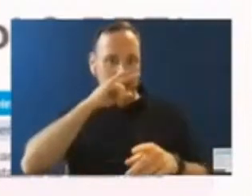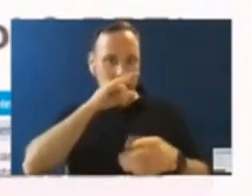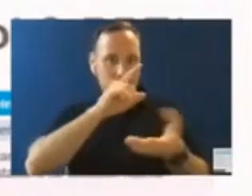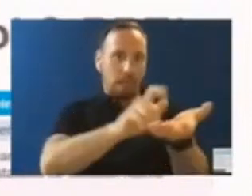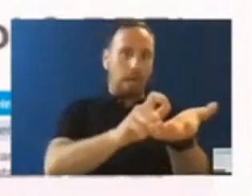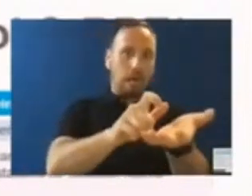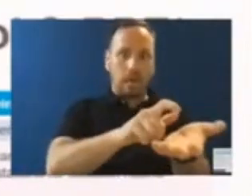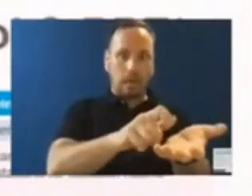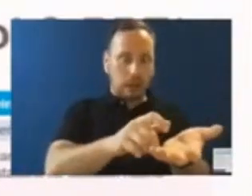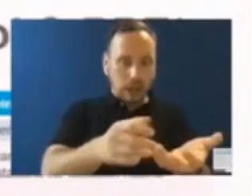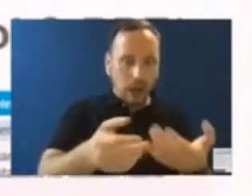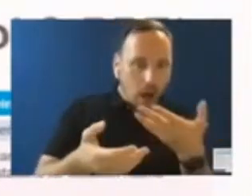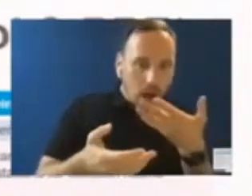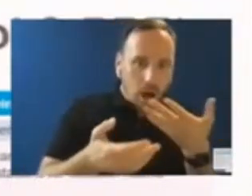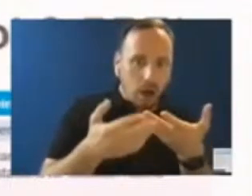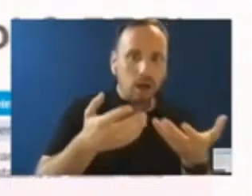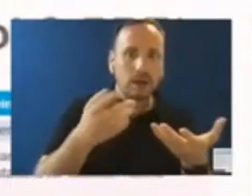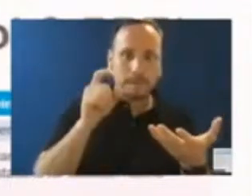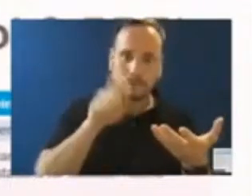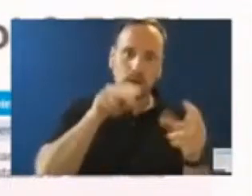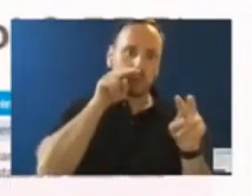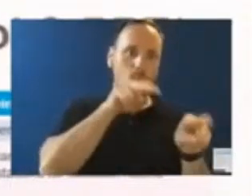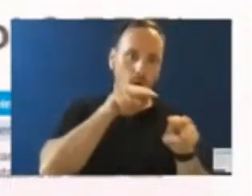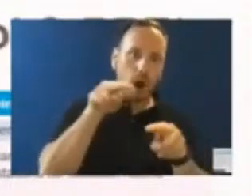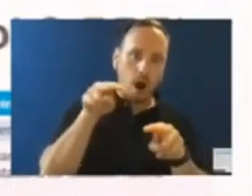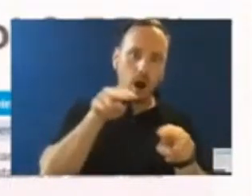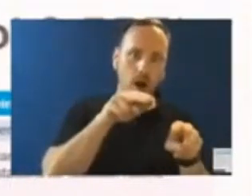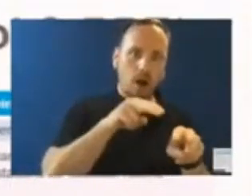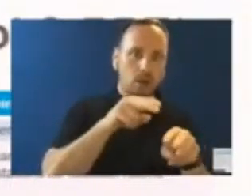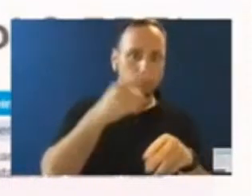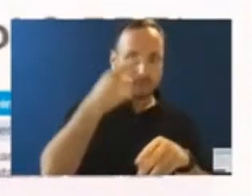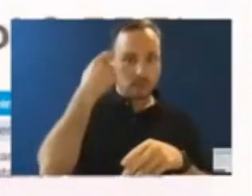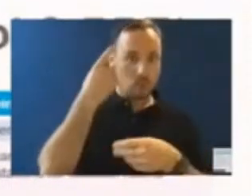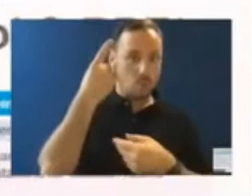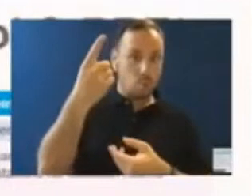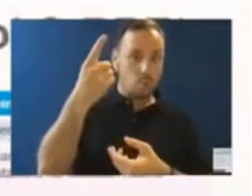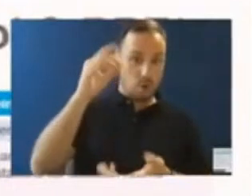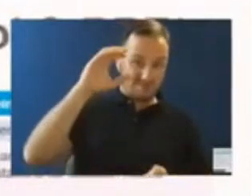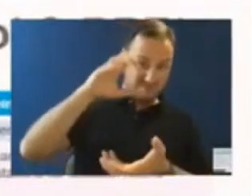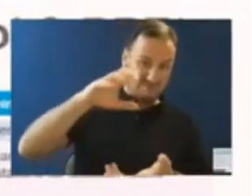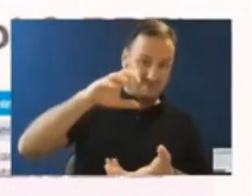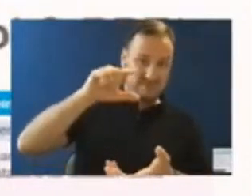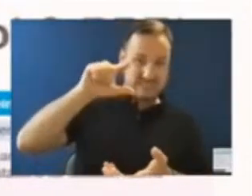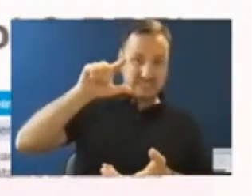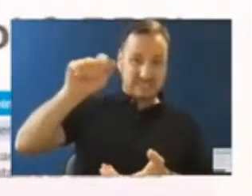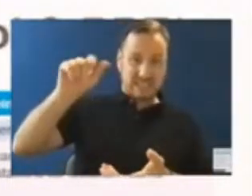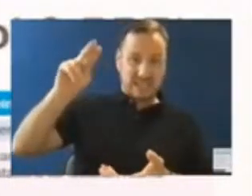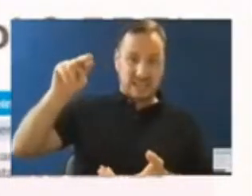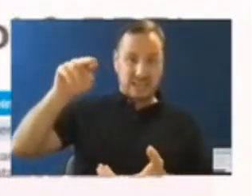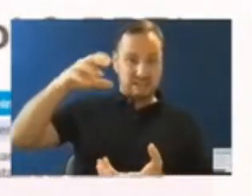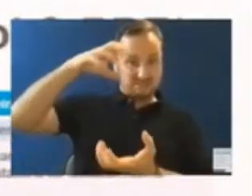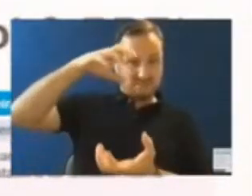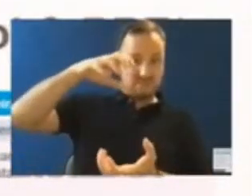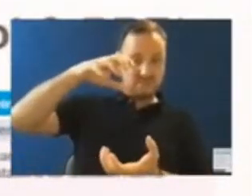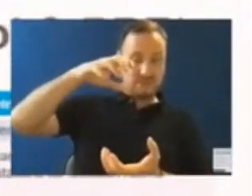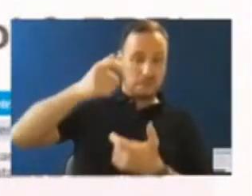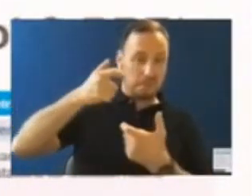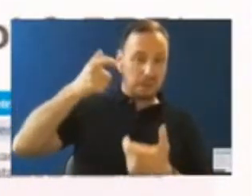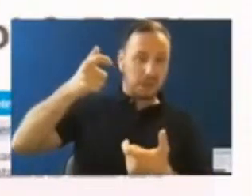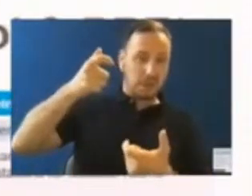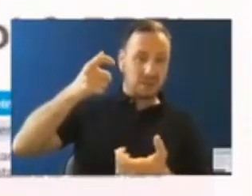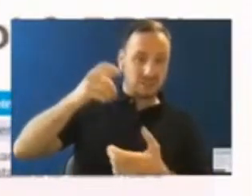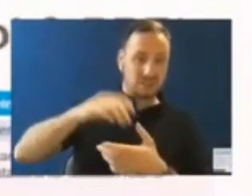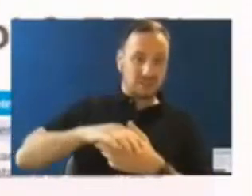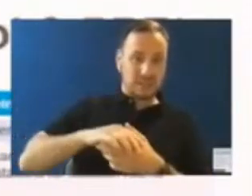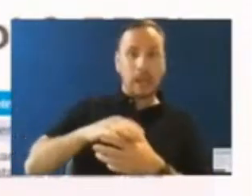sanitizer. So a gallon is quite a bit of gel, but if we see that we need to reorder more of that, we certainly will.